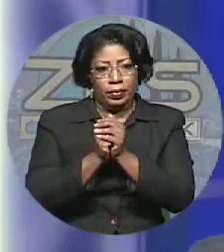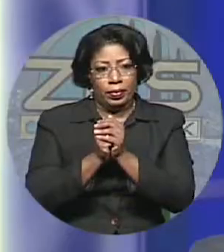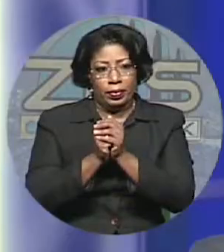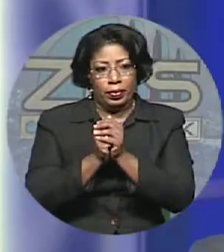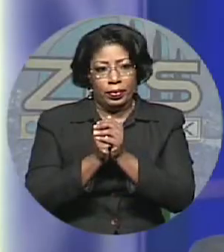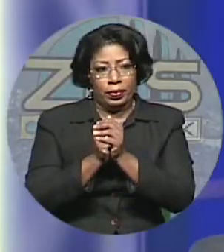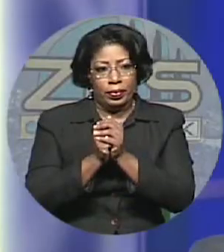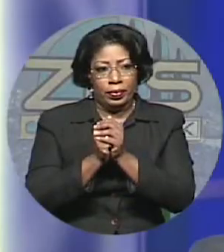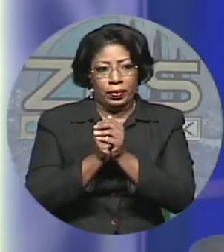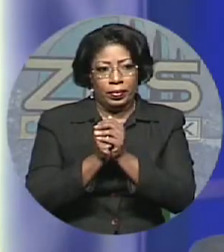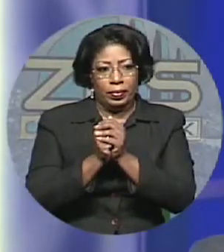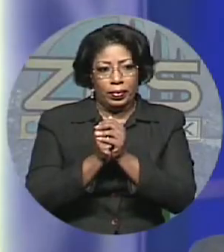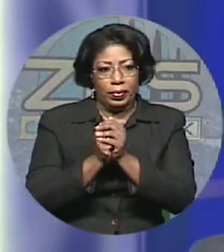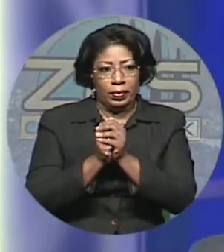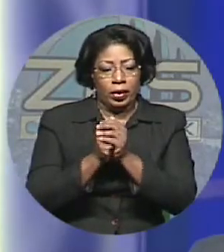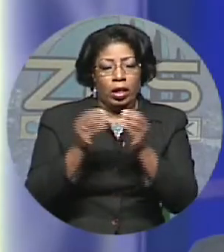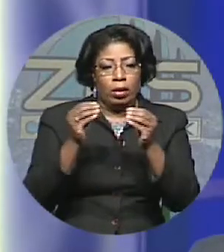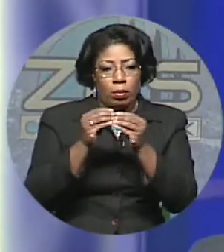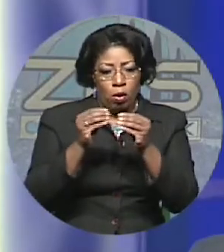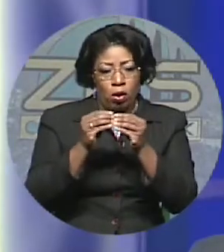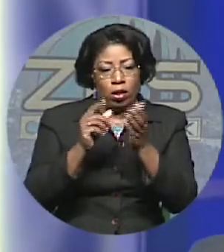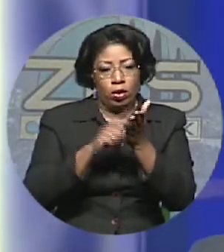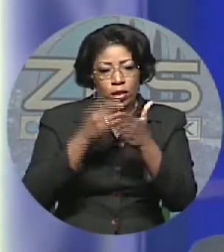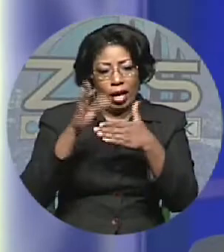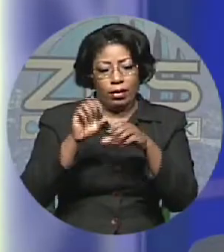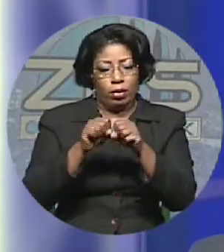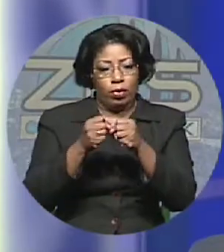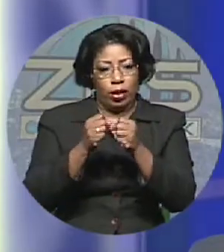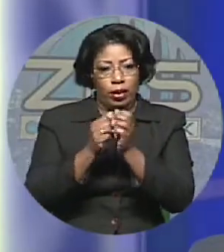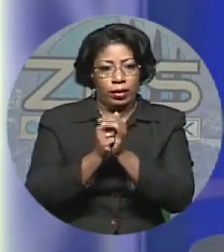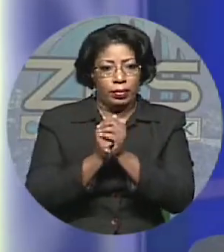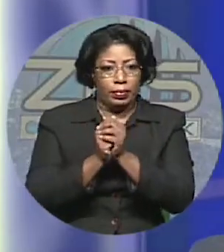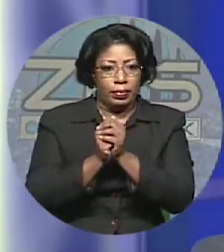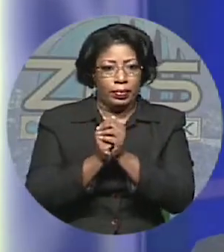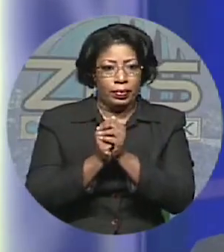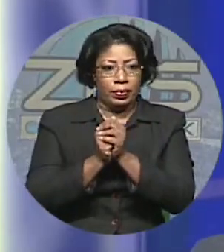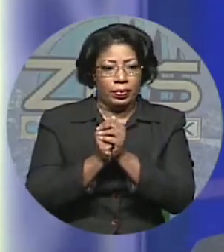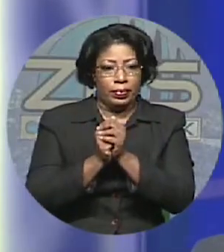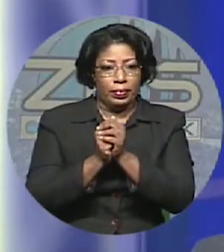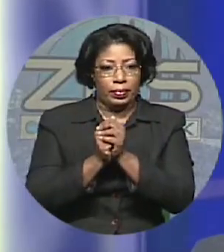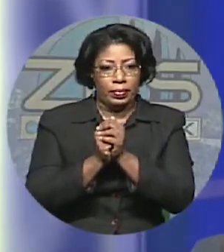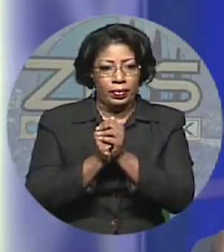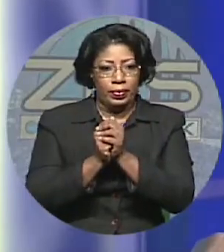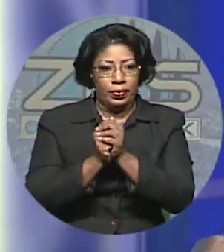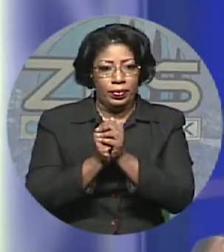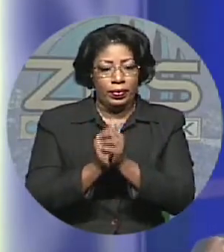News. Stay close. We've got more news right after this quick break.